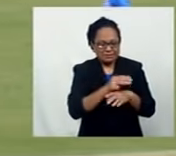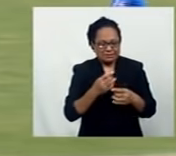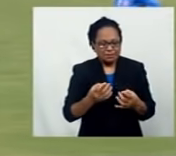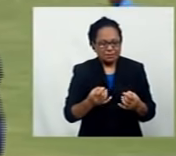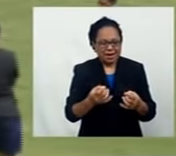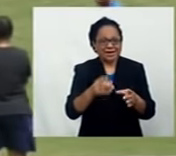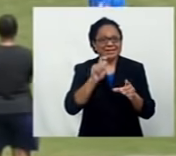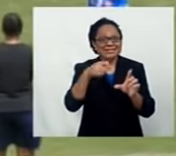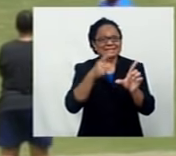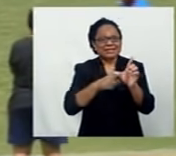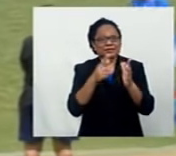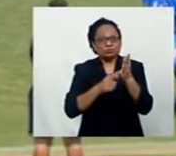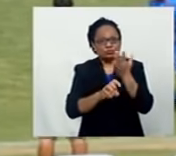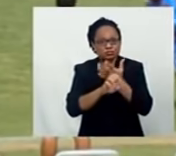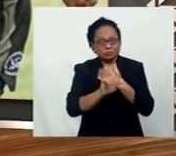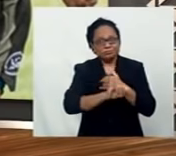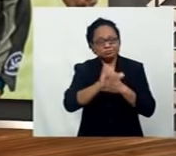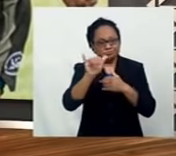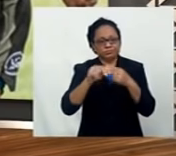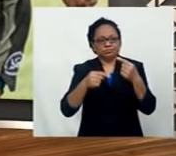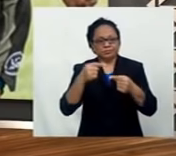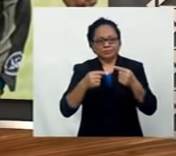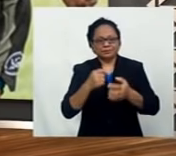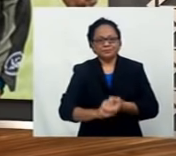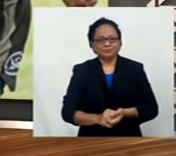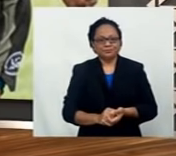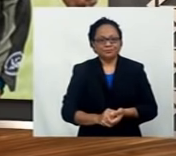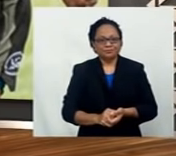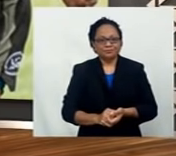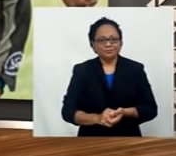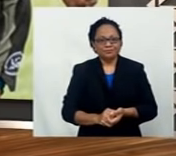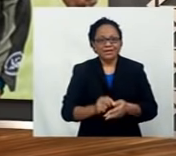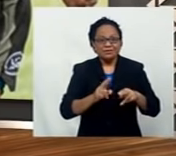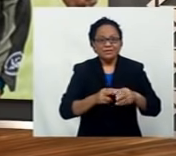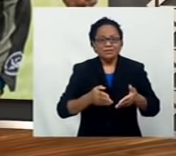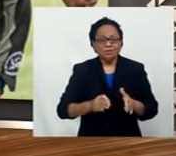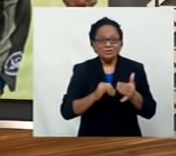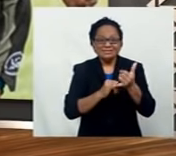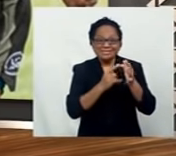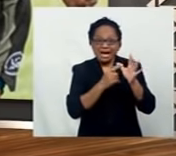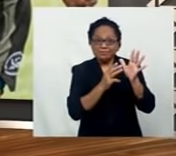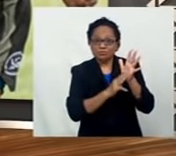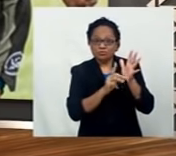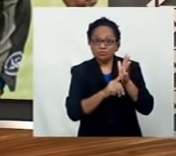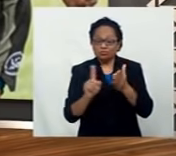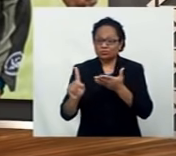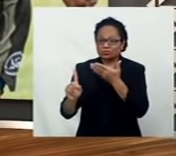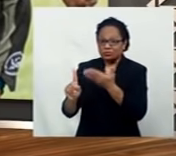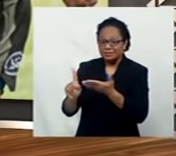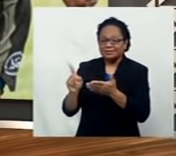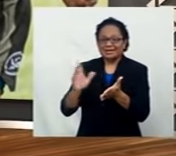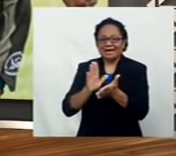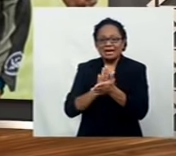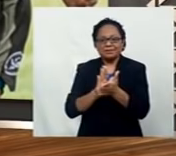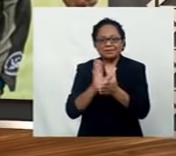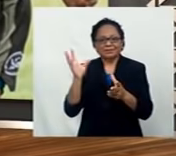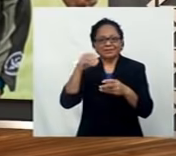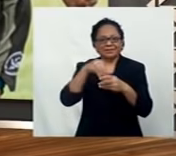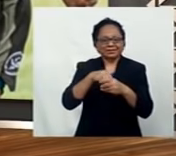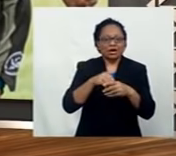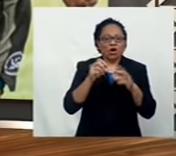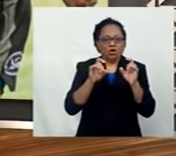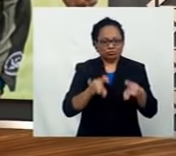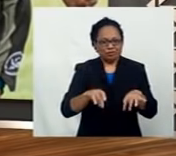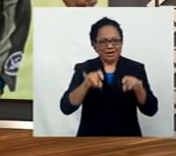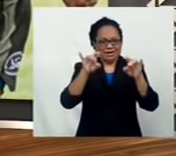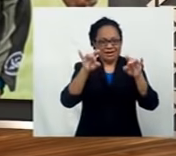Tale Materukula, FBC Sports. Fiji-born Samu Kerevi counts himself blessed to be back in the Wallabies camp after his